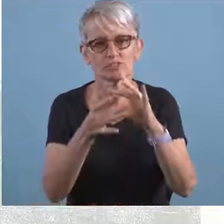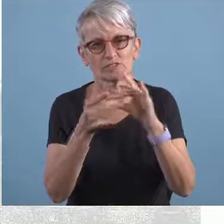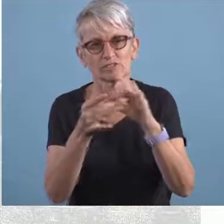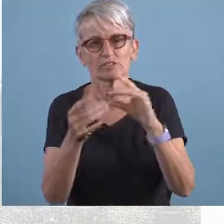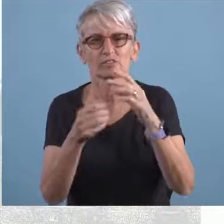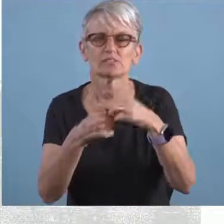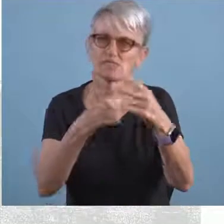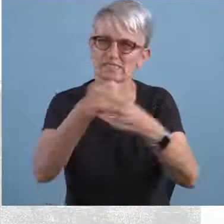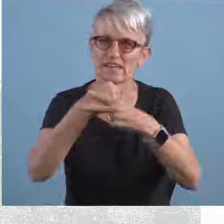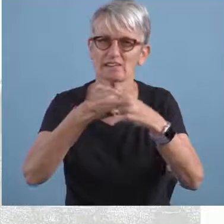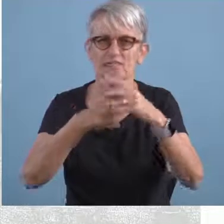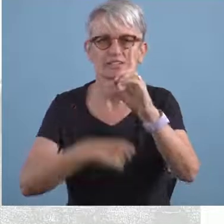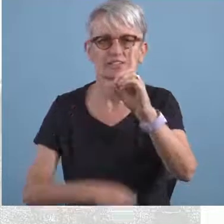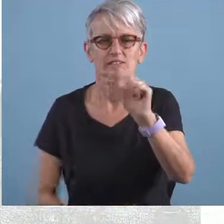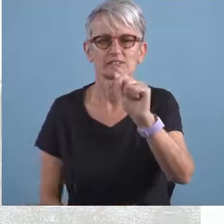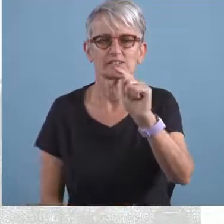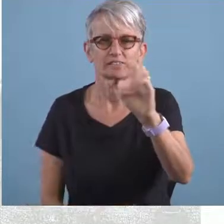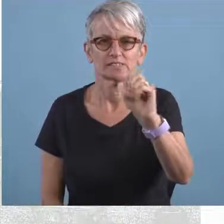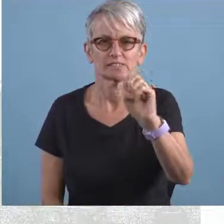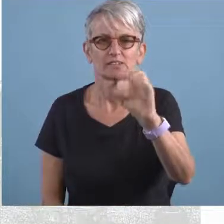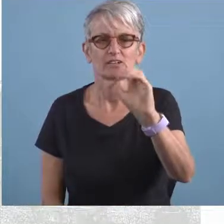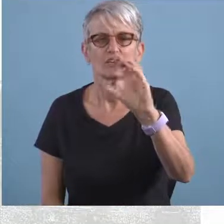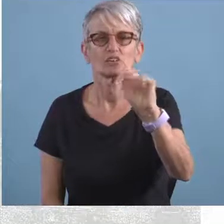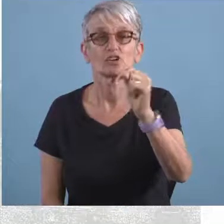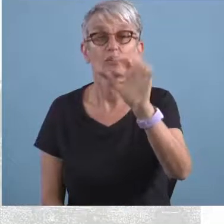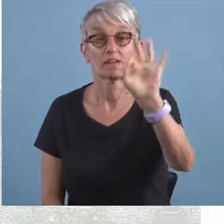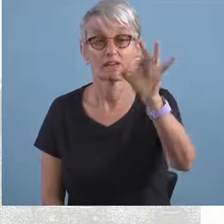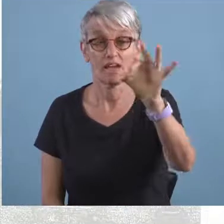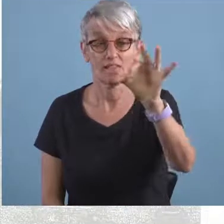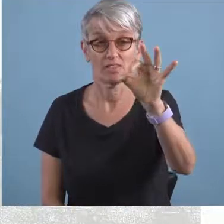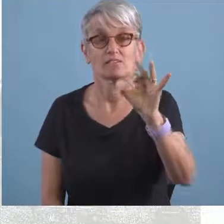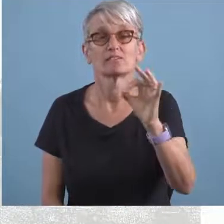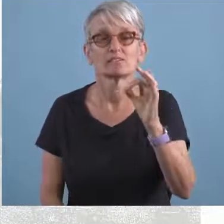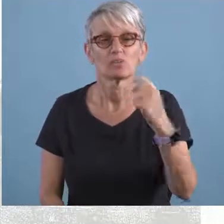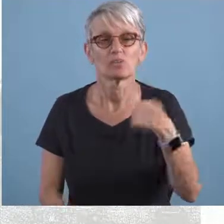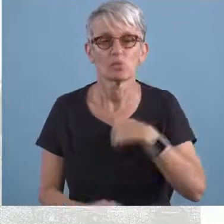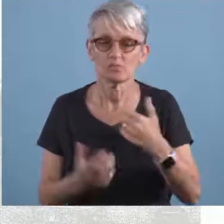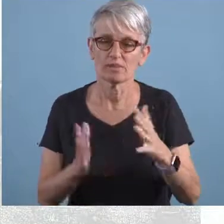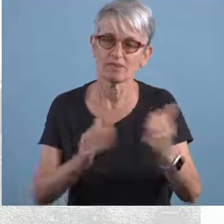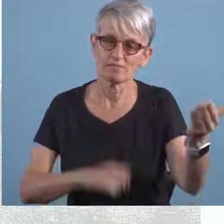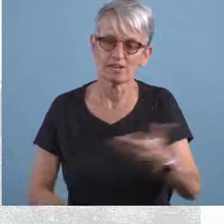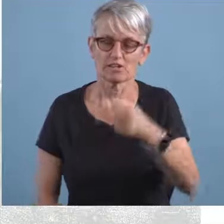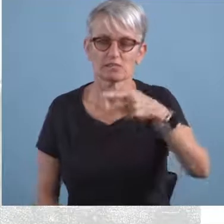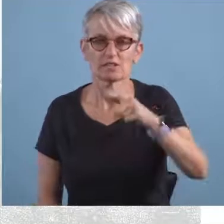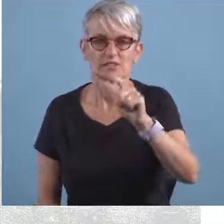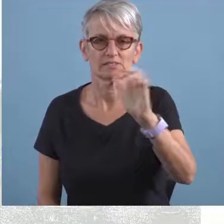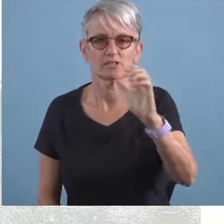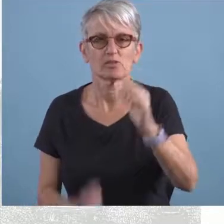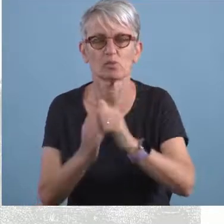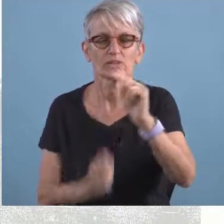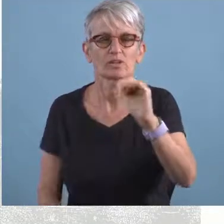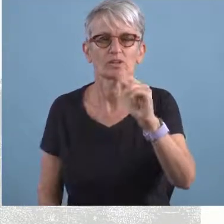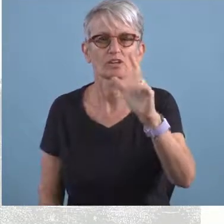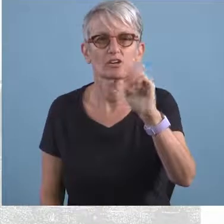date. On October 9th, we've been invited to a PLC with Dr. Nicole Grove from the